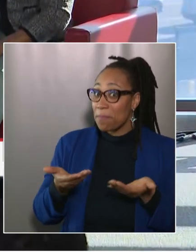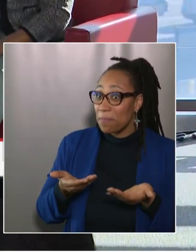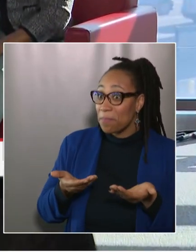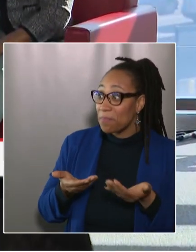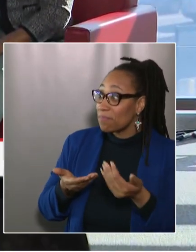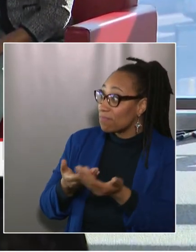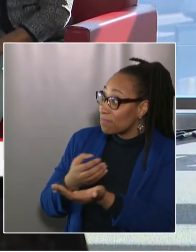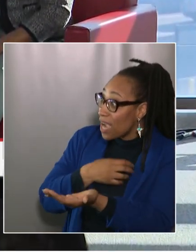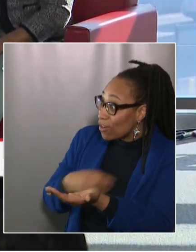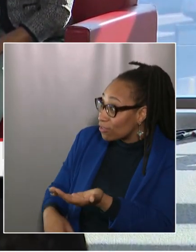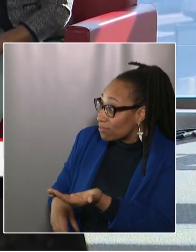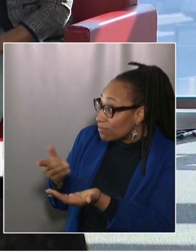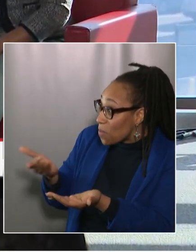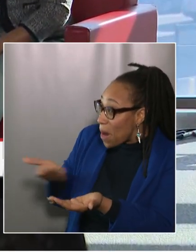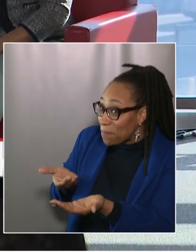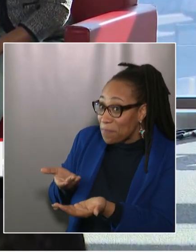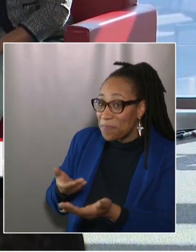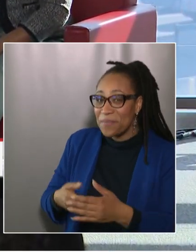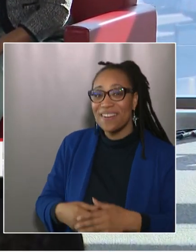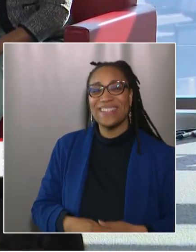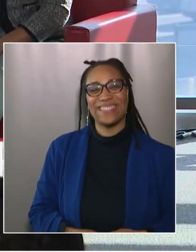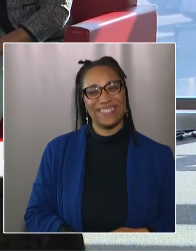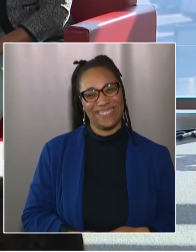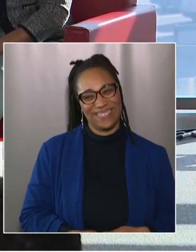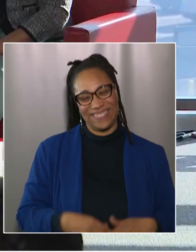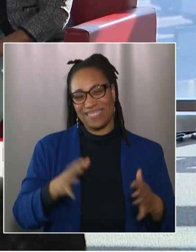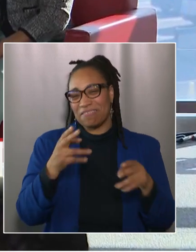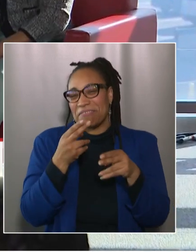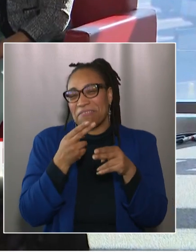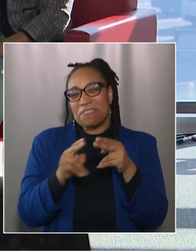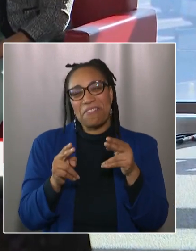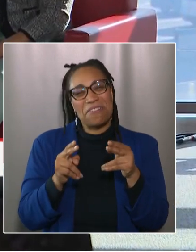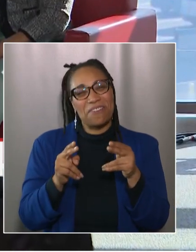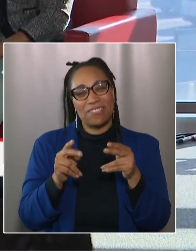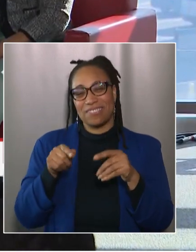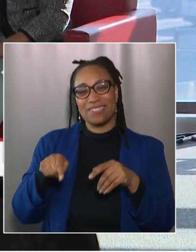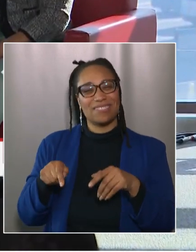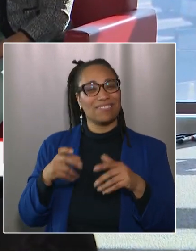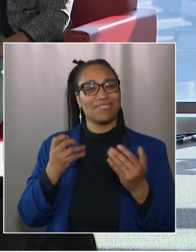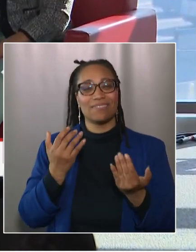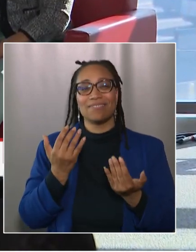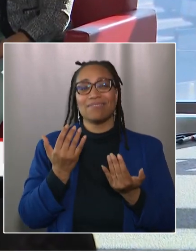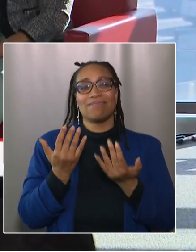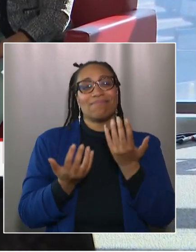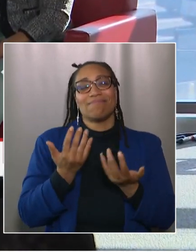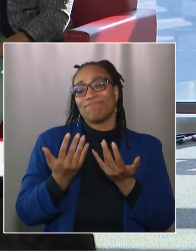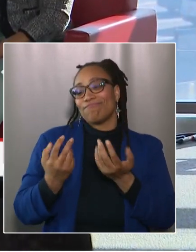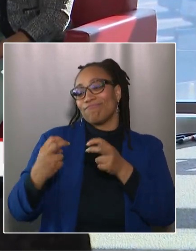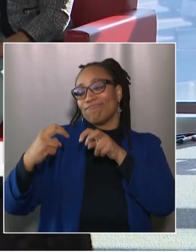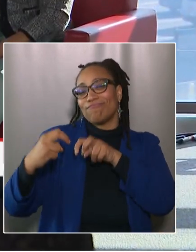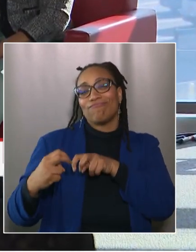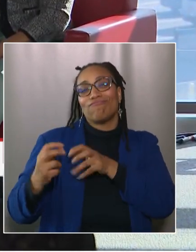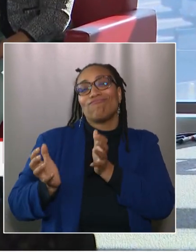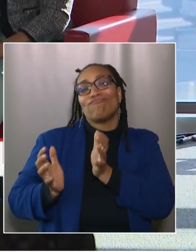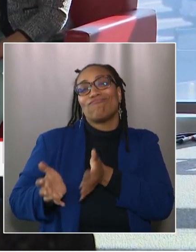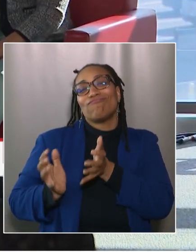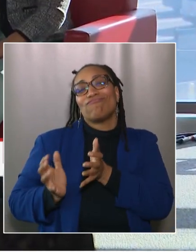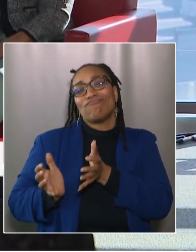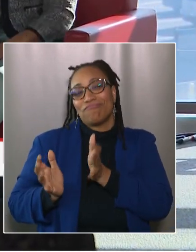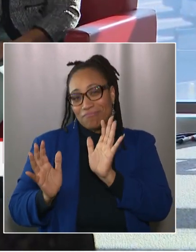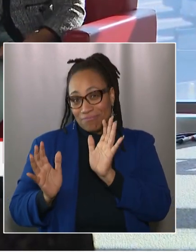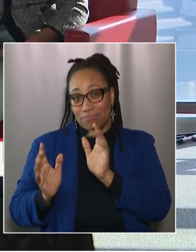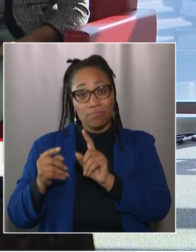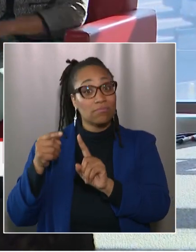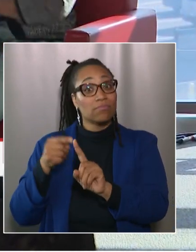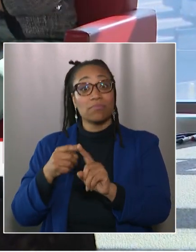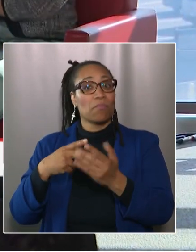to just a brief fireside chat to talk a little bit about projects as the Deputy Mayor